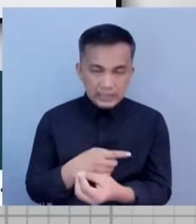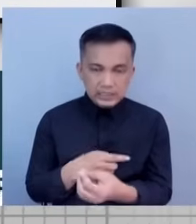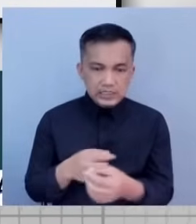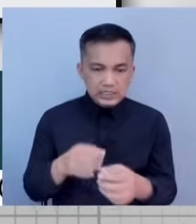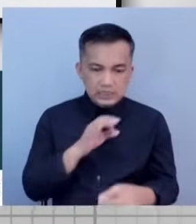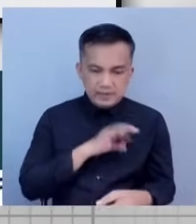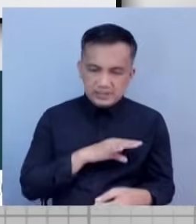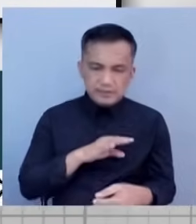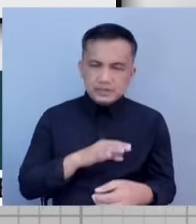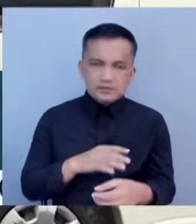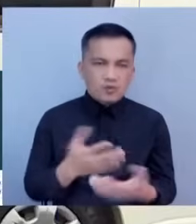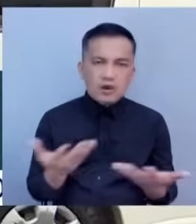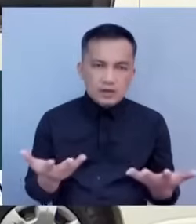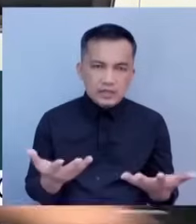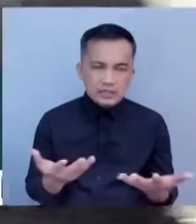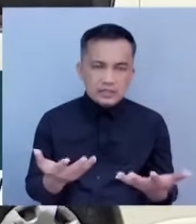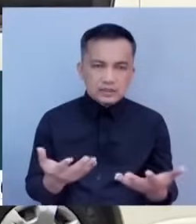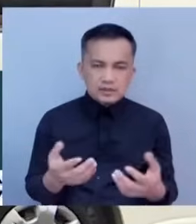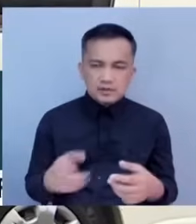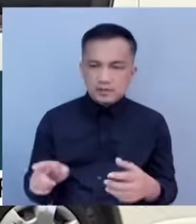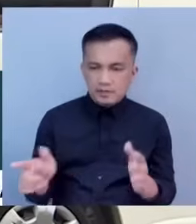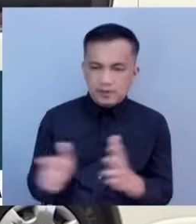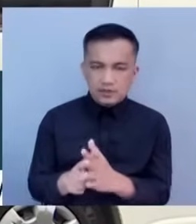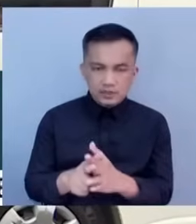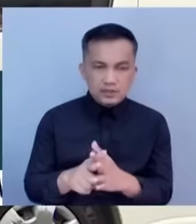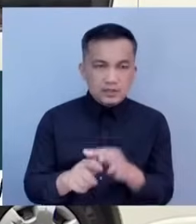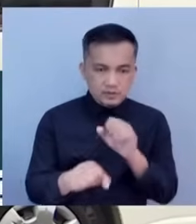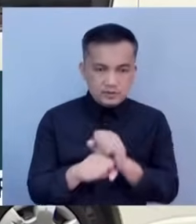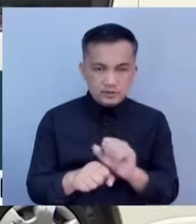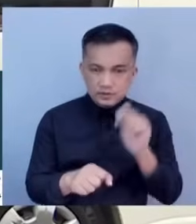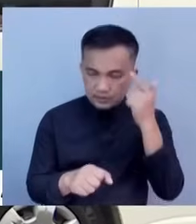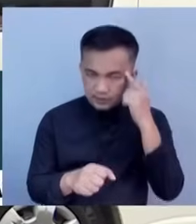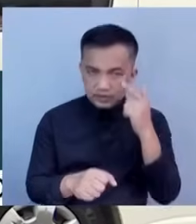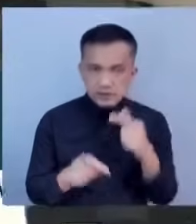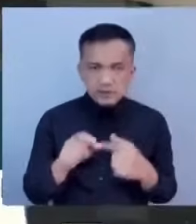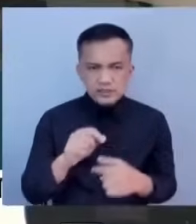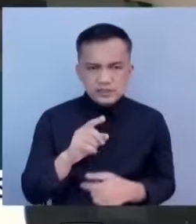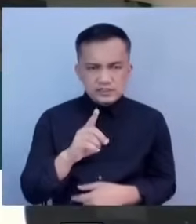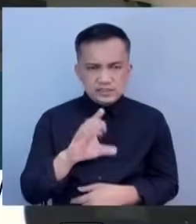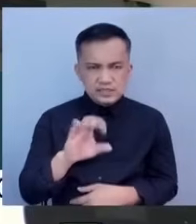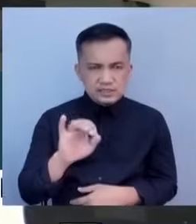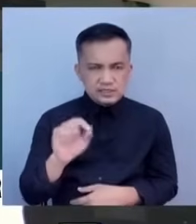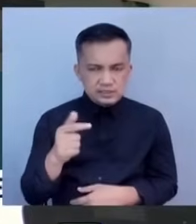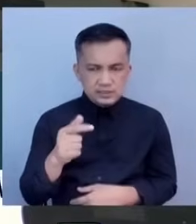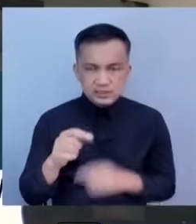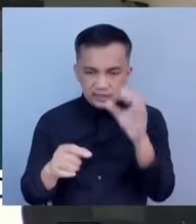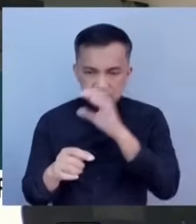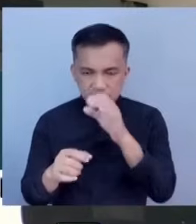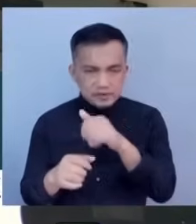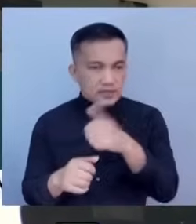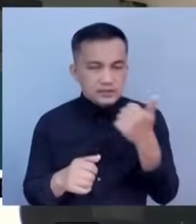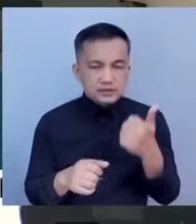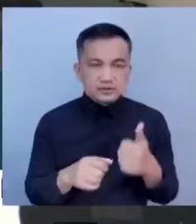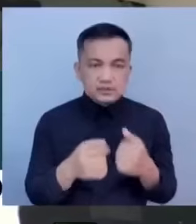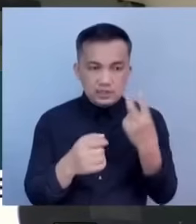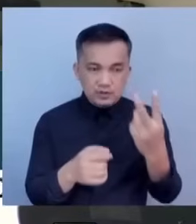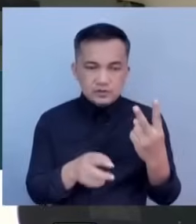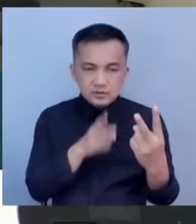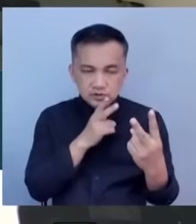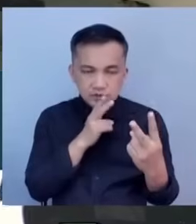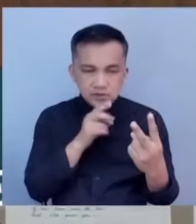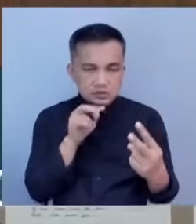barred from government service. The Criminal Investigation and Detection Group is still looking for two unidentified suspects whom witnesses